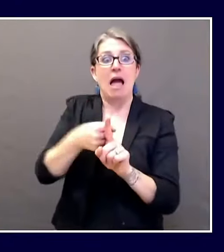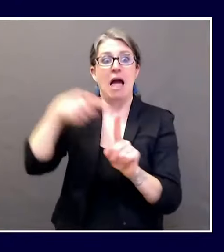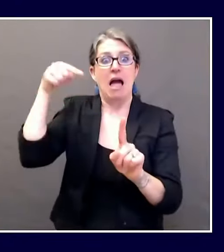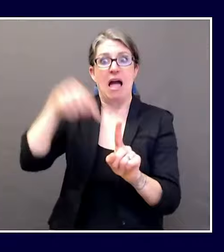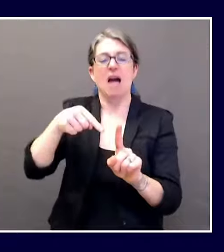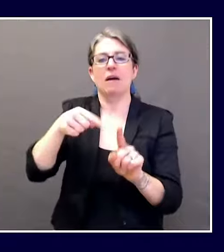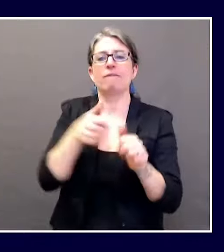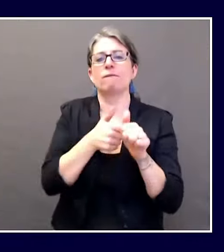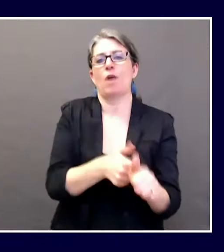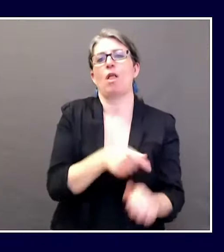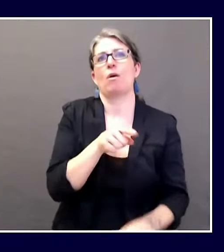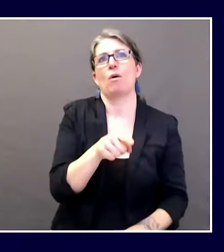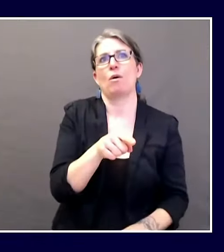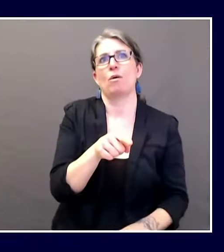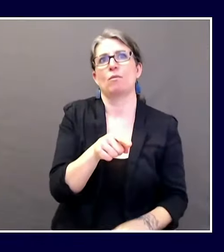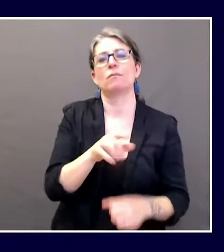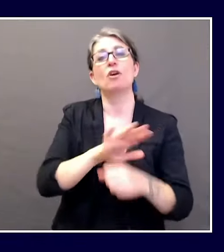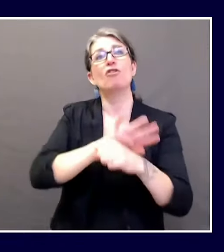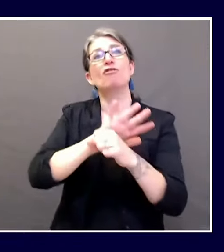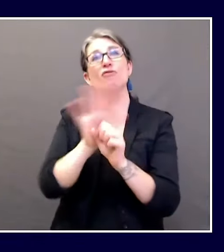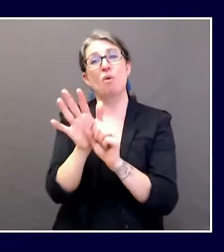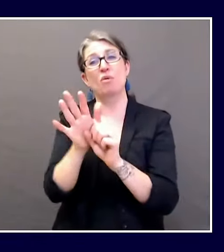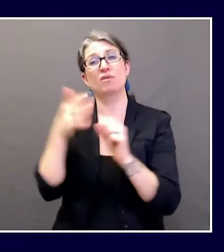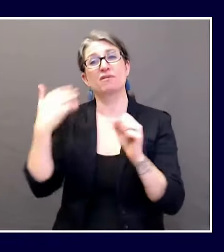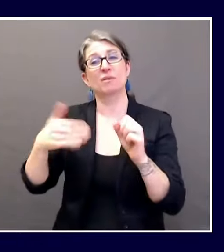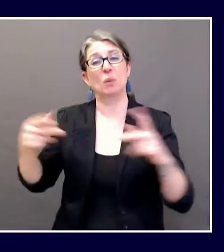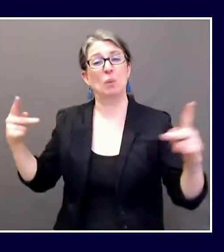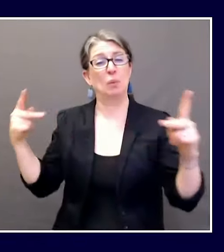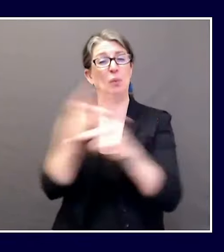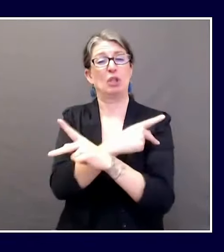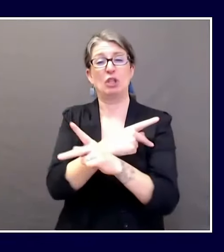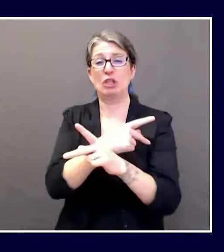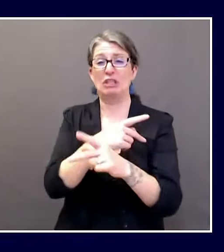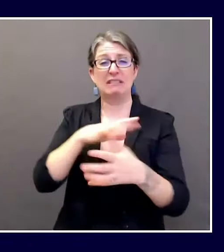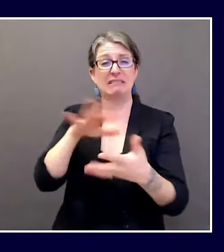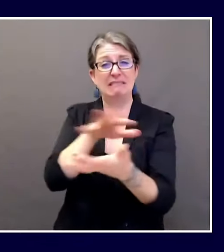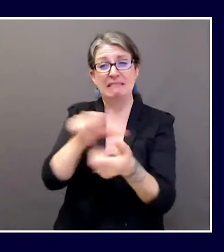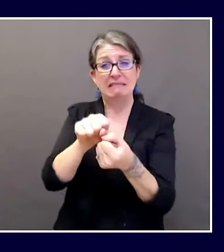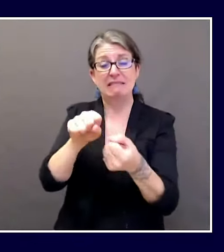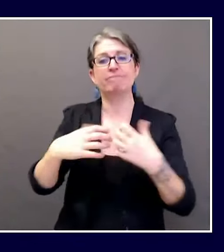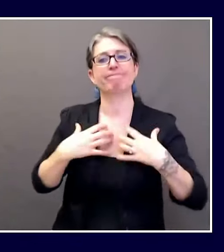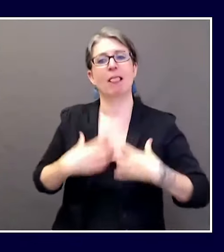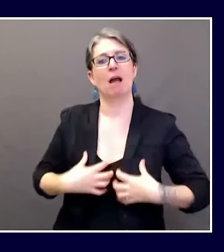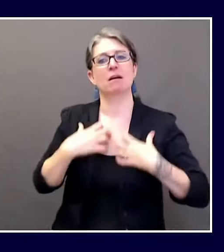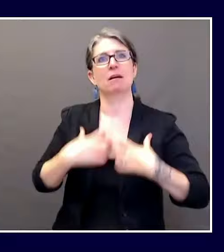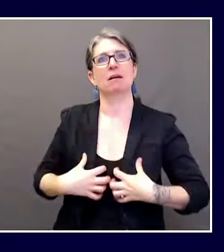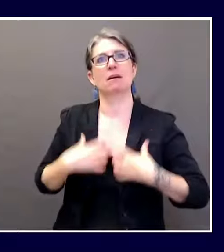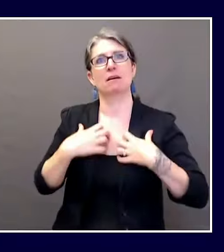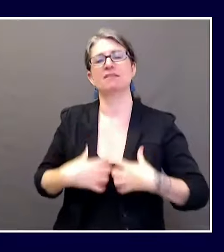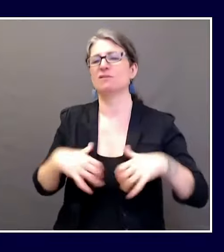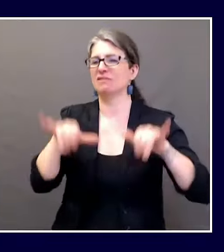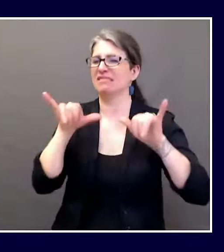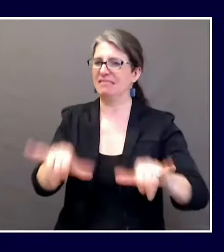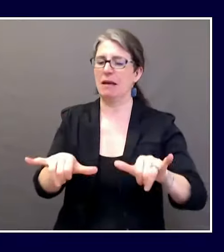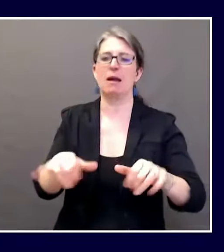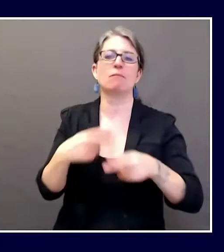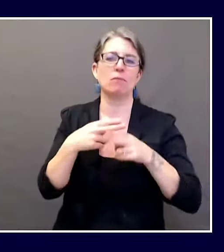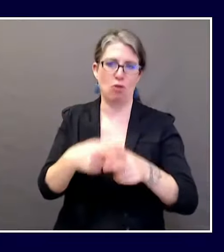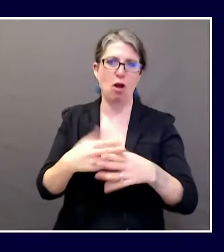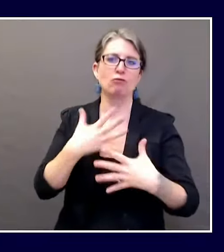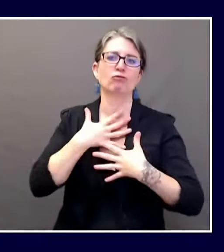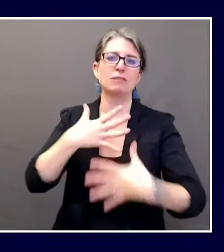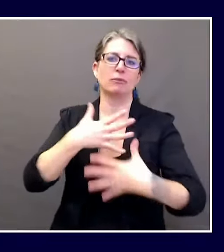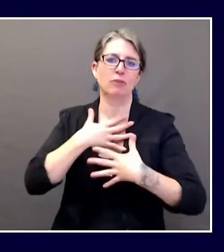lungs. So for right now, I think of it myself as a respiratory virus, but a virus that still has wide-ranging impacts on the body.